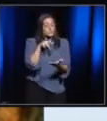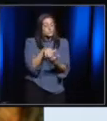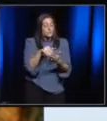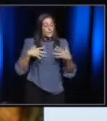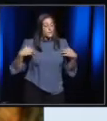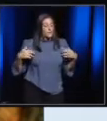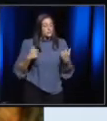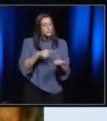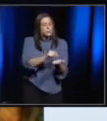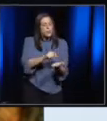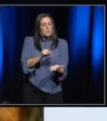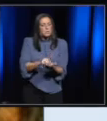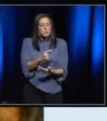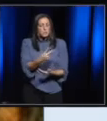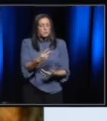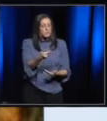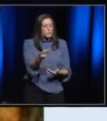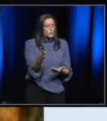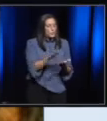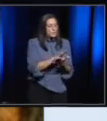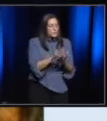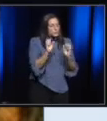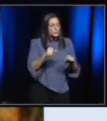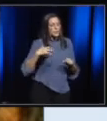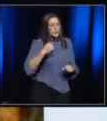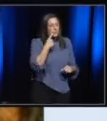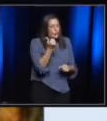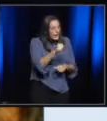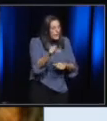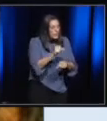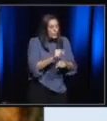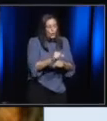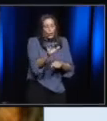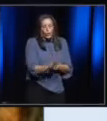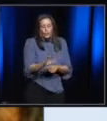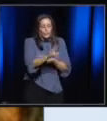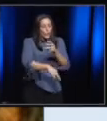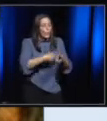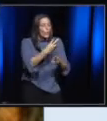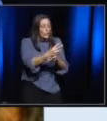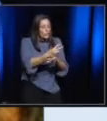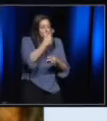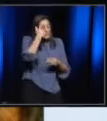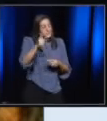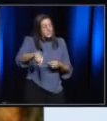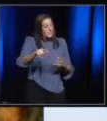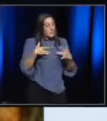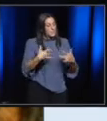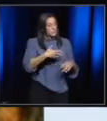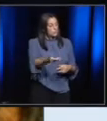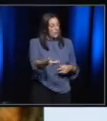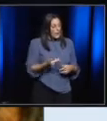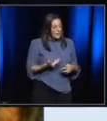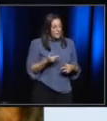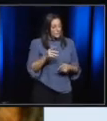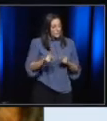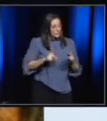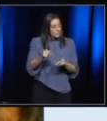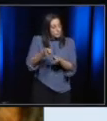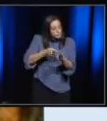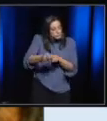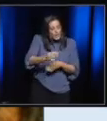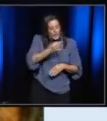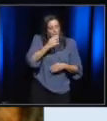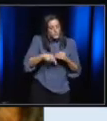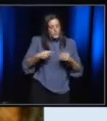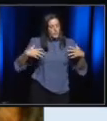papers, you can apply for anthropology jobs all over the world because they hire primatologists because they're